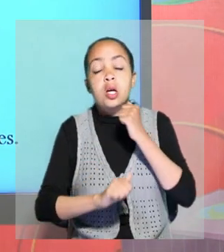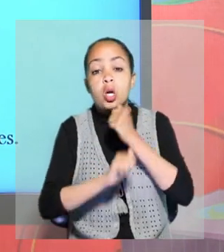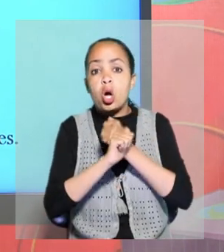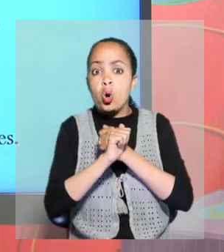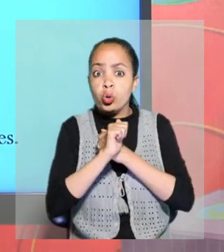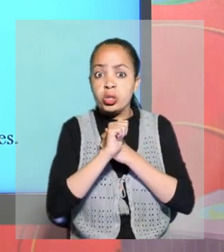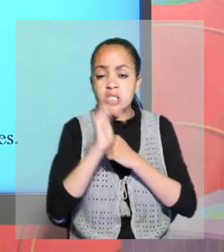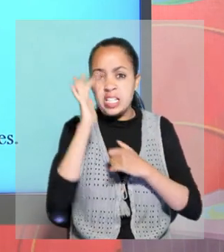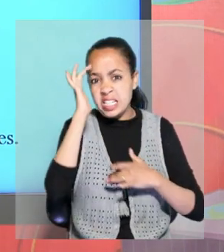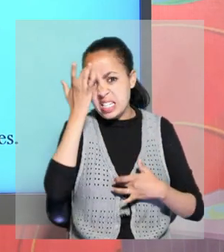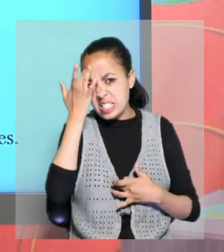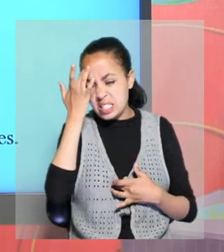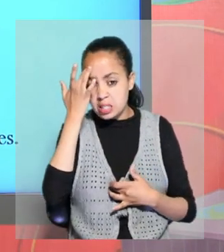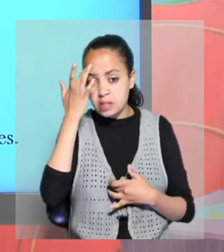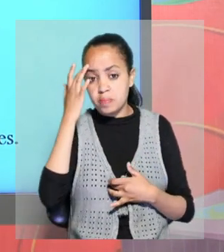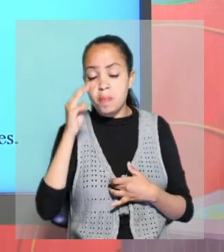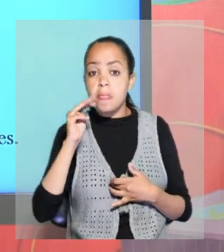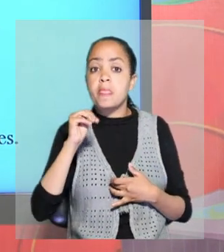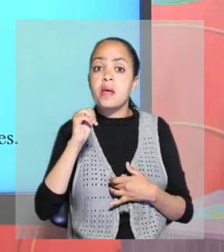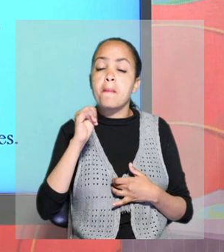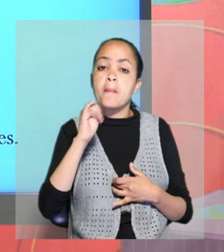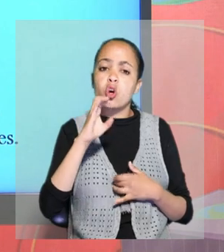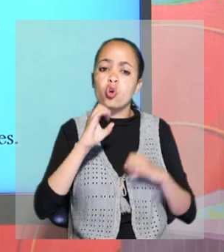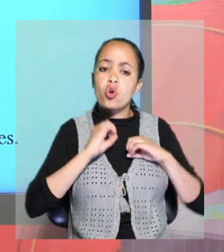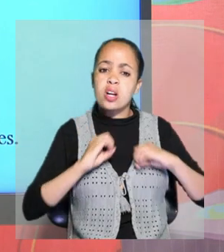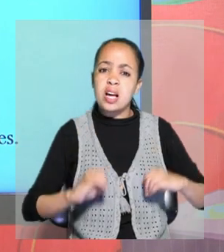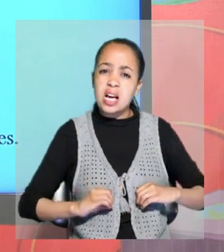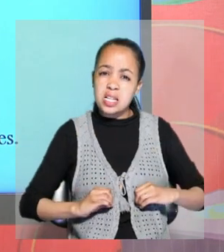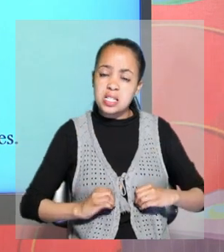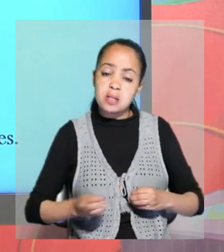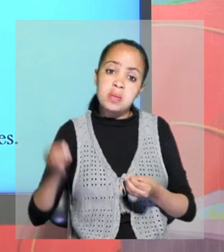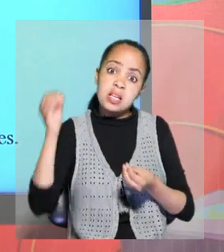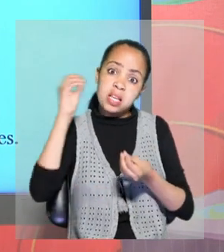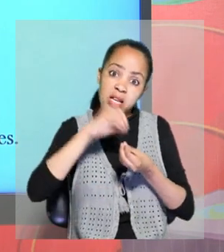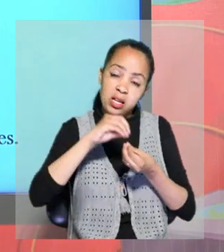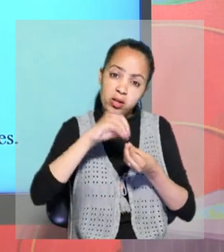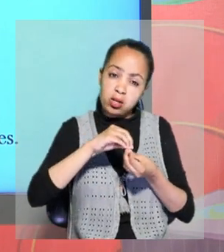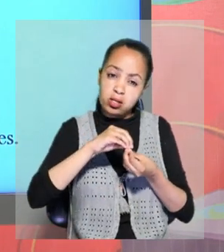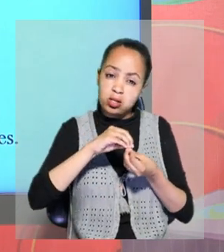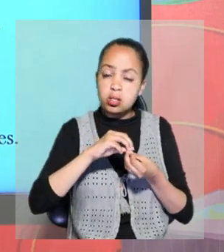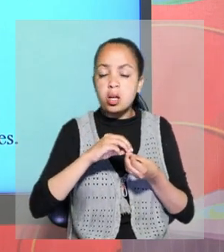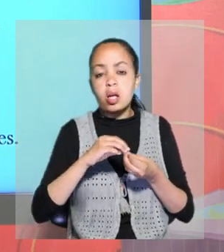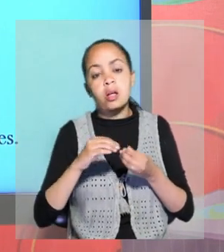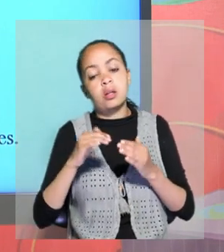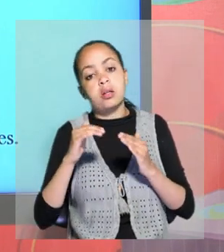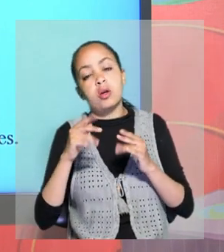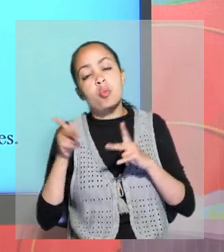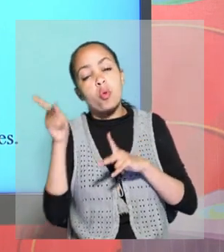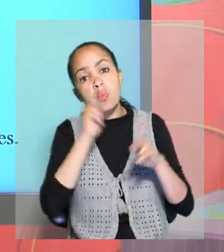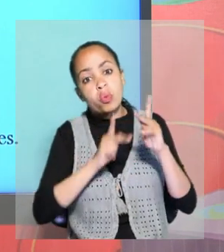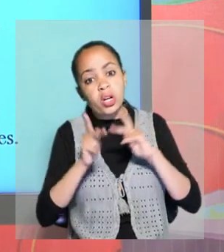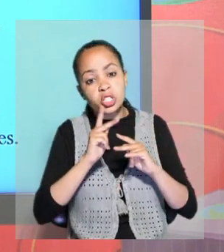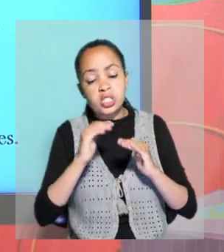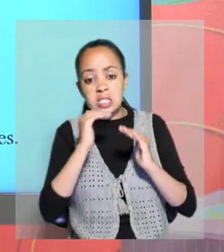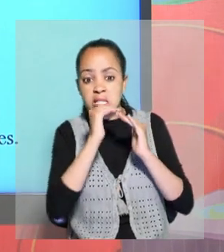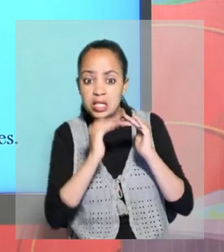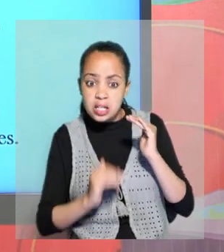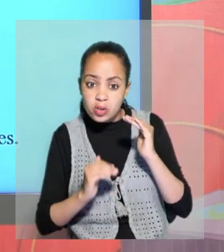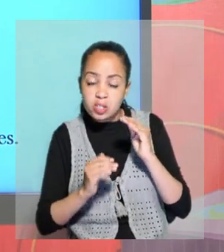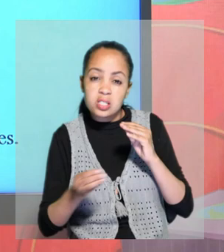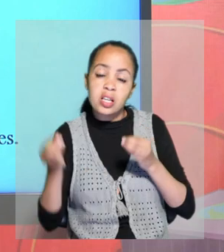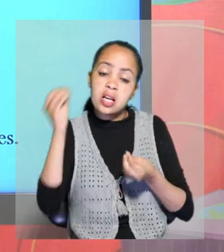disease. When microorganism become increased, the mortality become increased again. Population size come to decrease again.